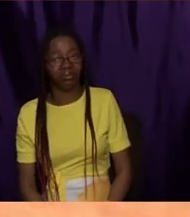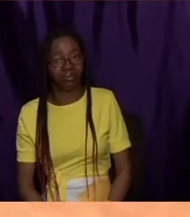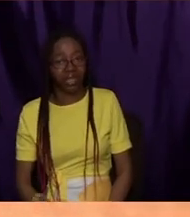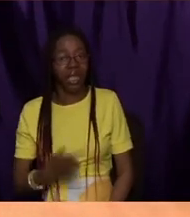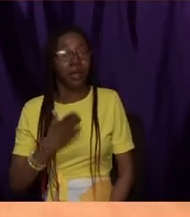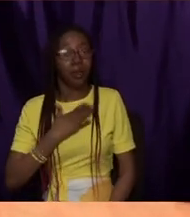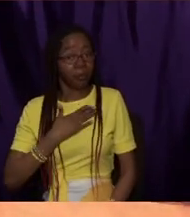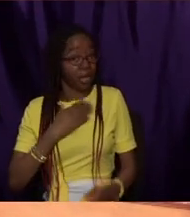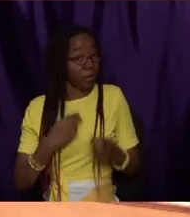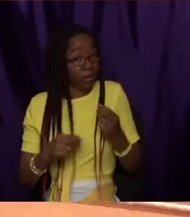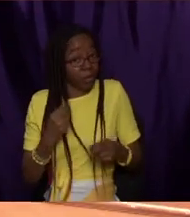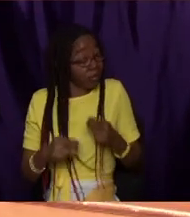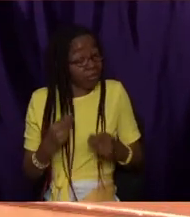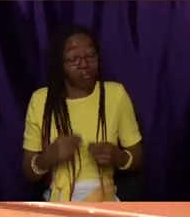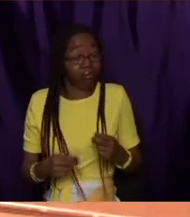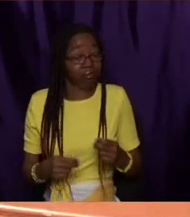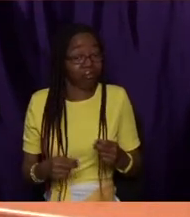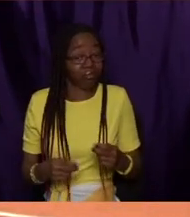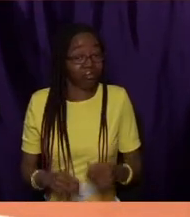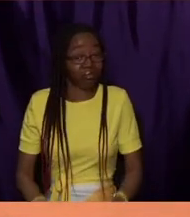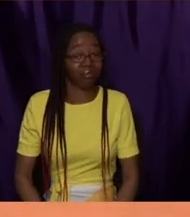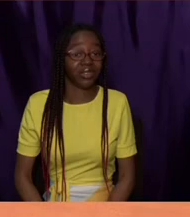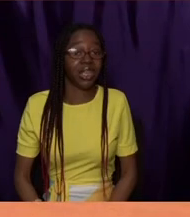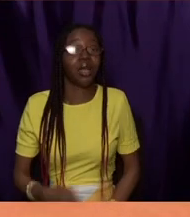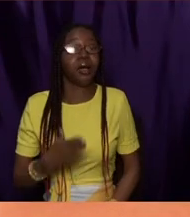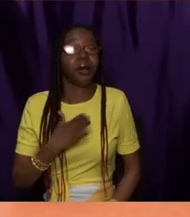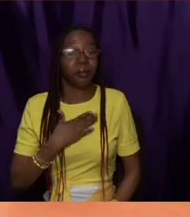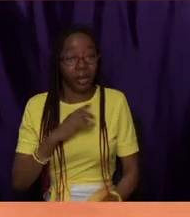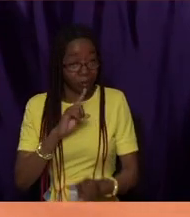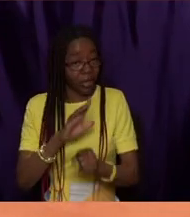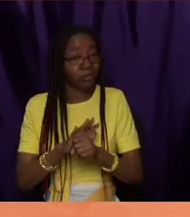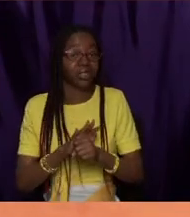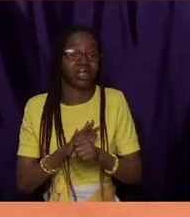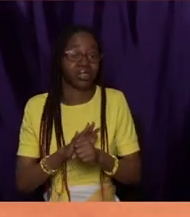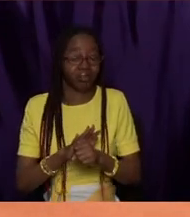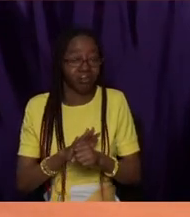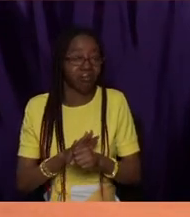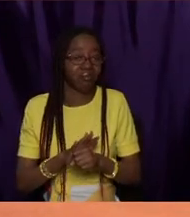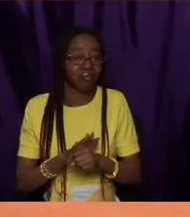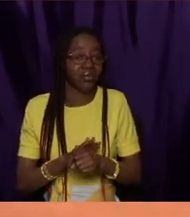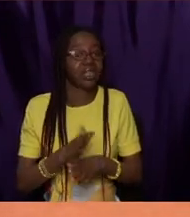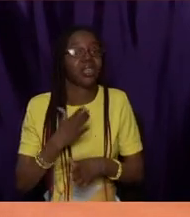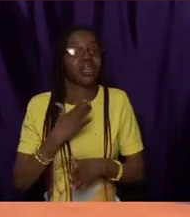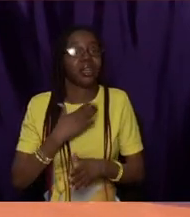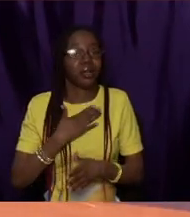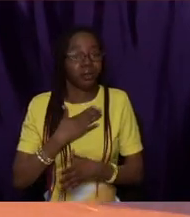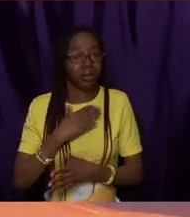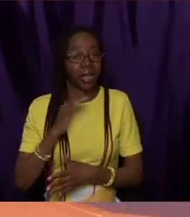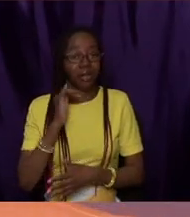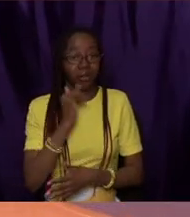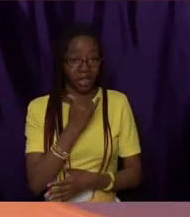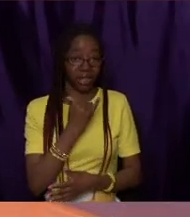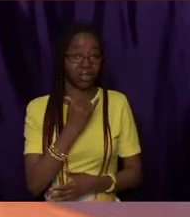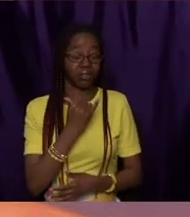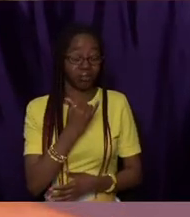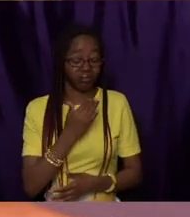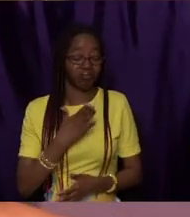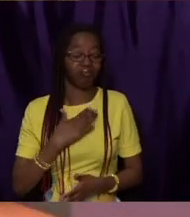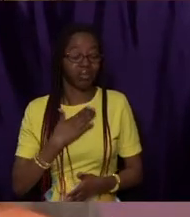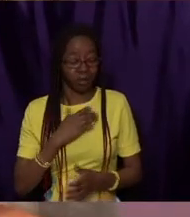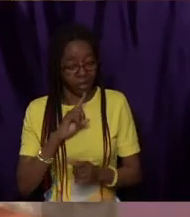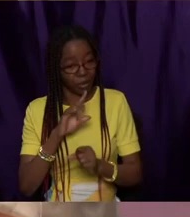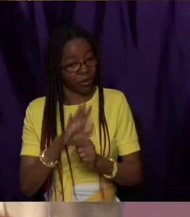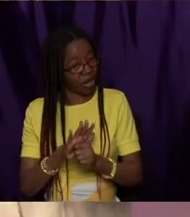My problem, my promise. My mess,